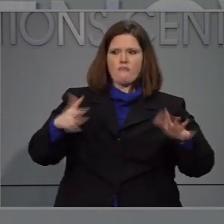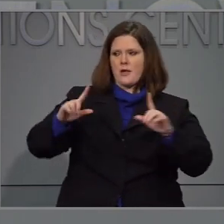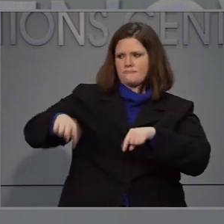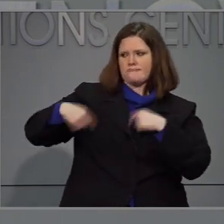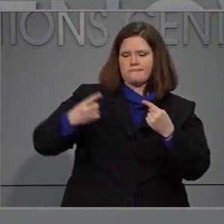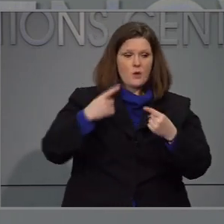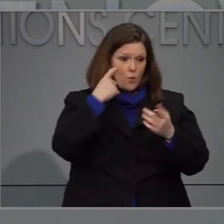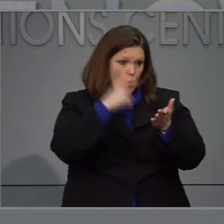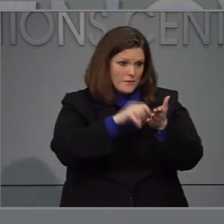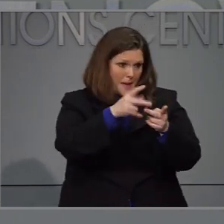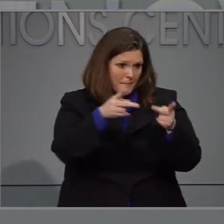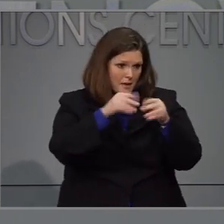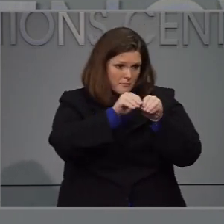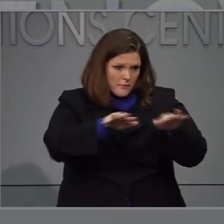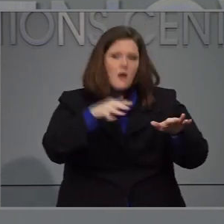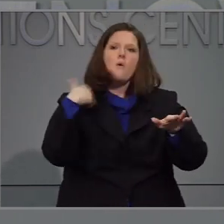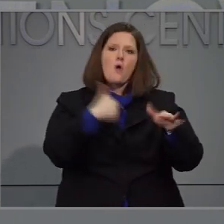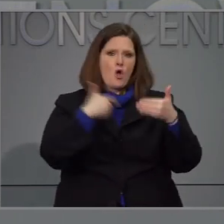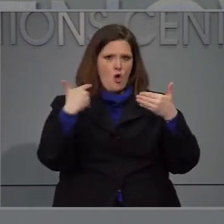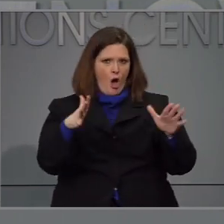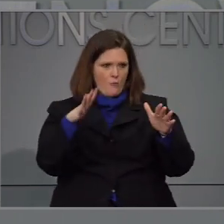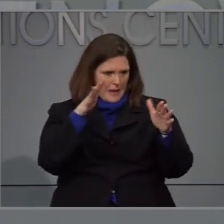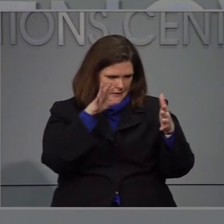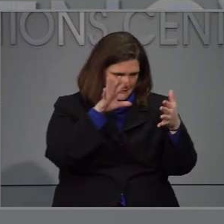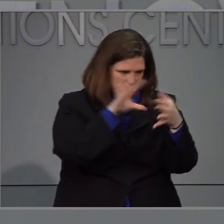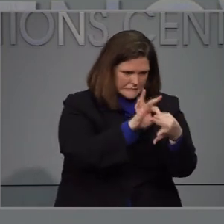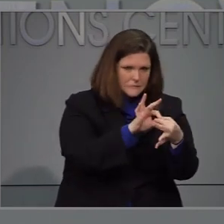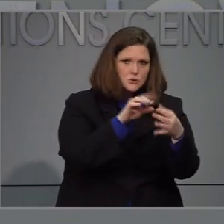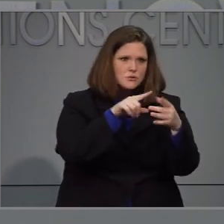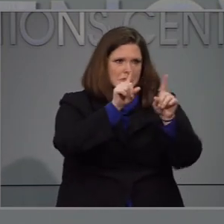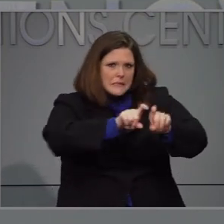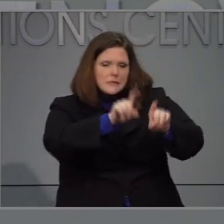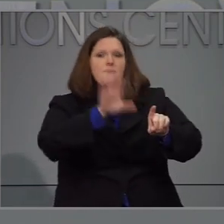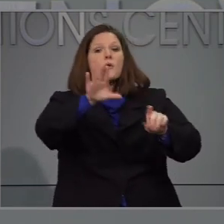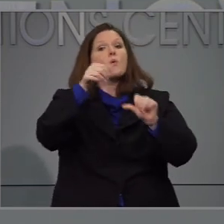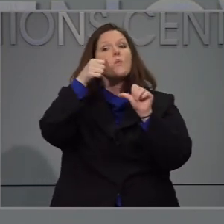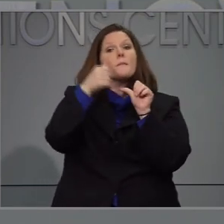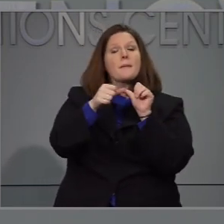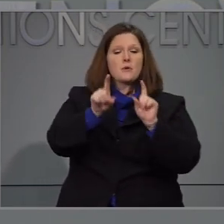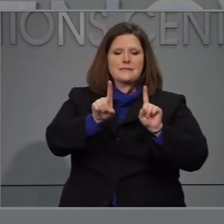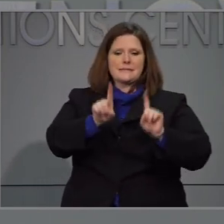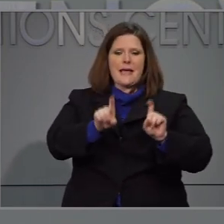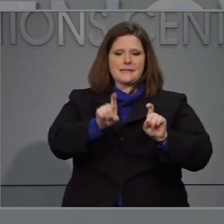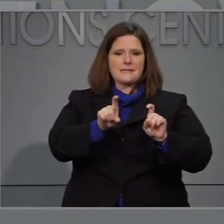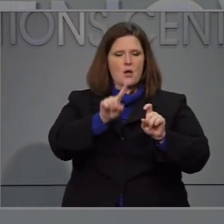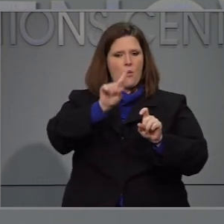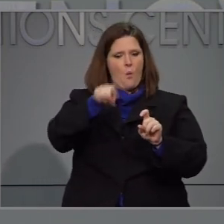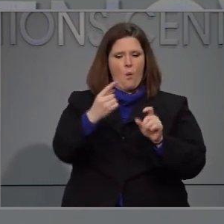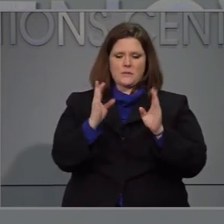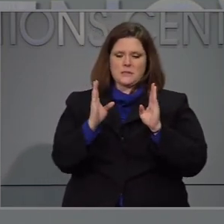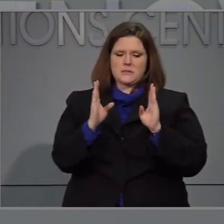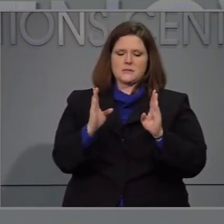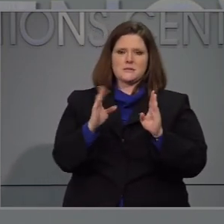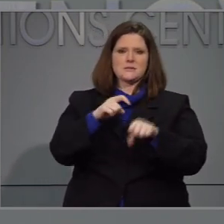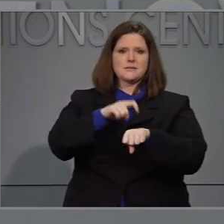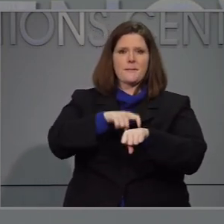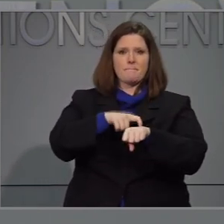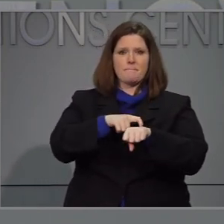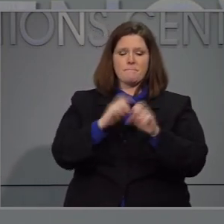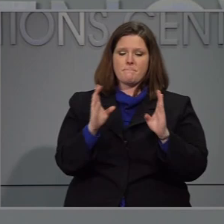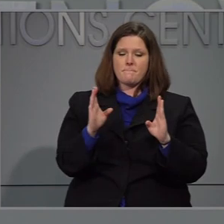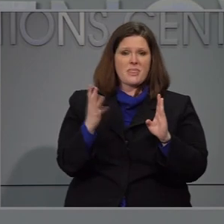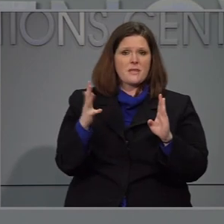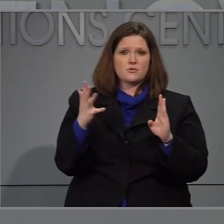working with folks to do that kind of testing. We have to remember that testing is a moment in time, right? It's going to give you information about, do you